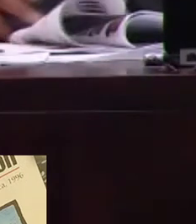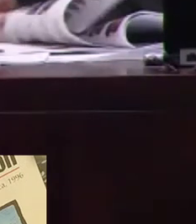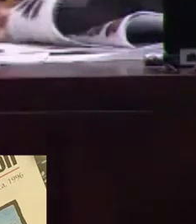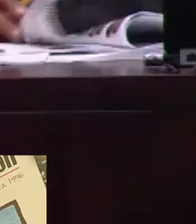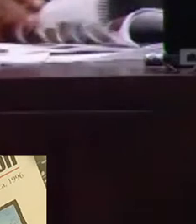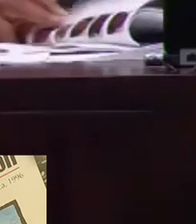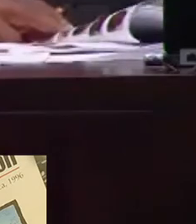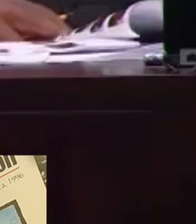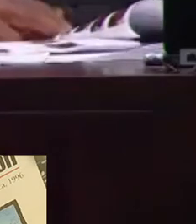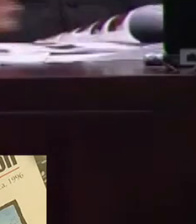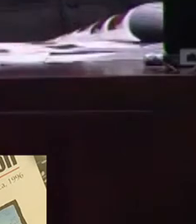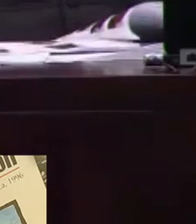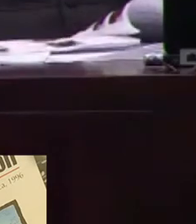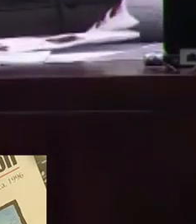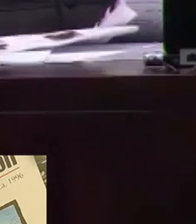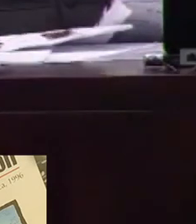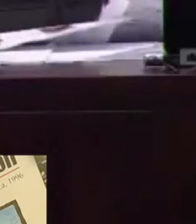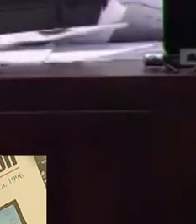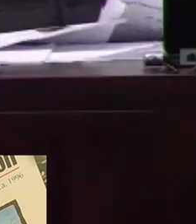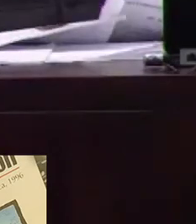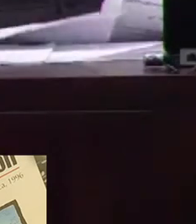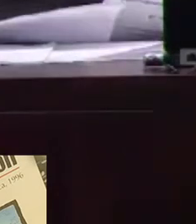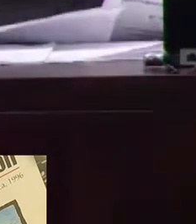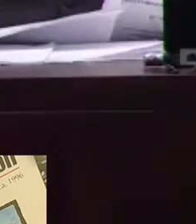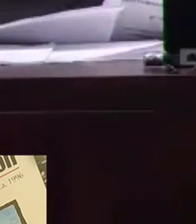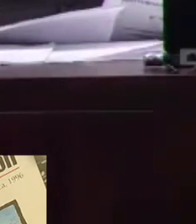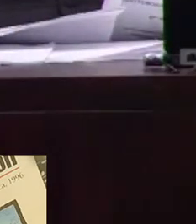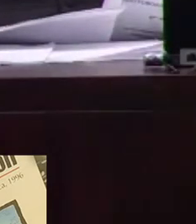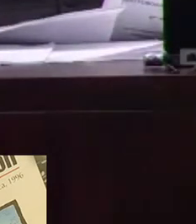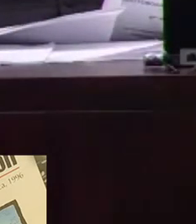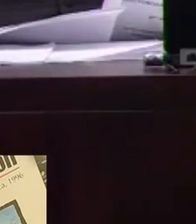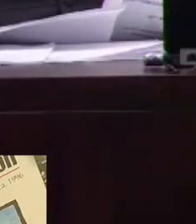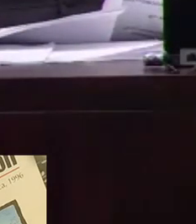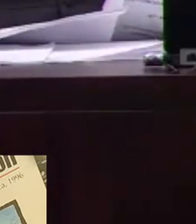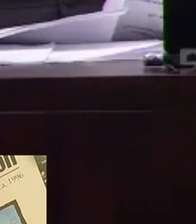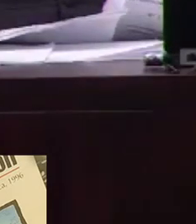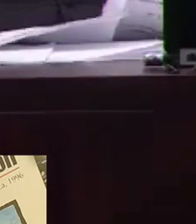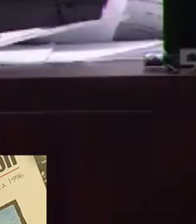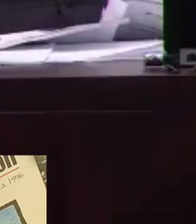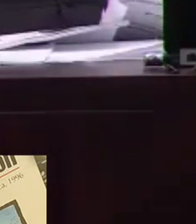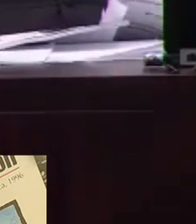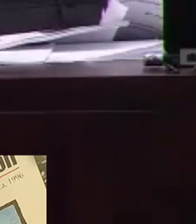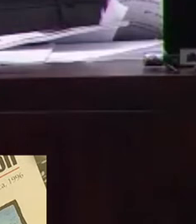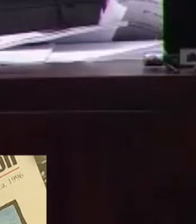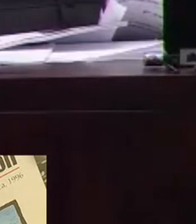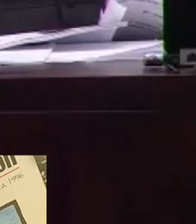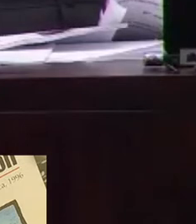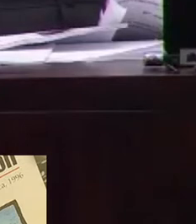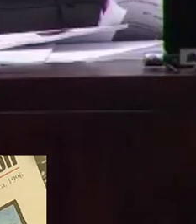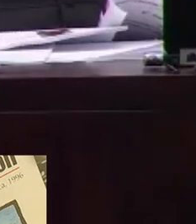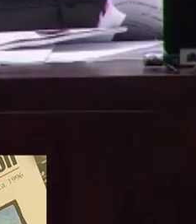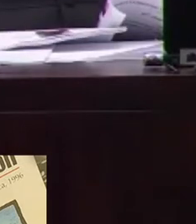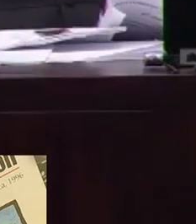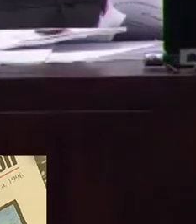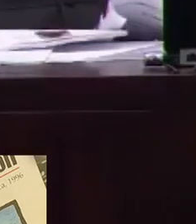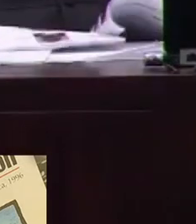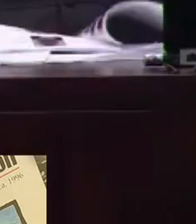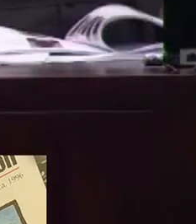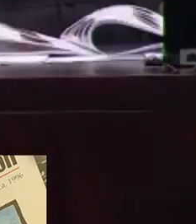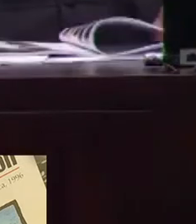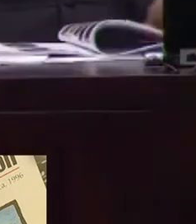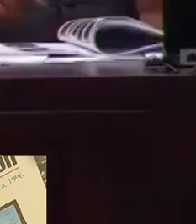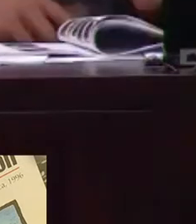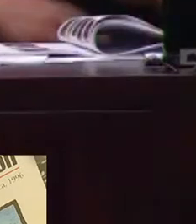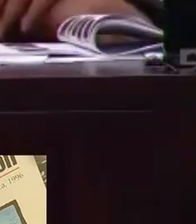to ensure that all women enjoy their freedom by taking equal responsibility in raising their children.